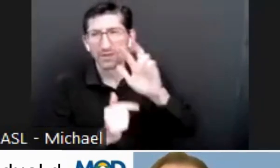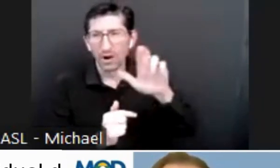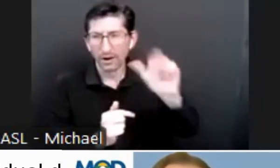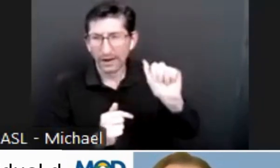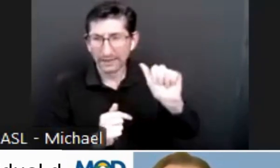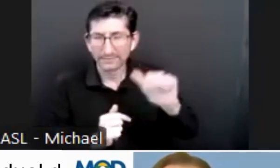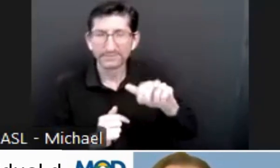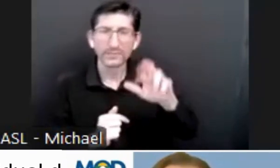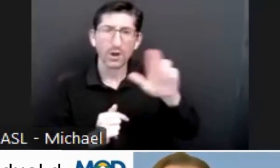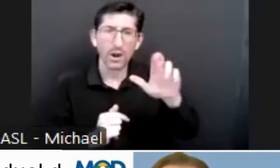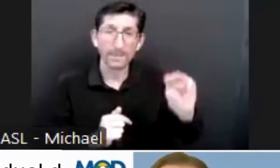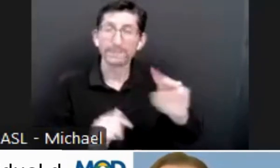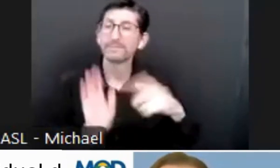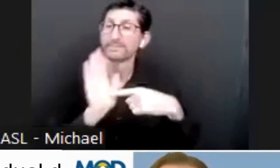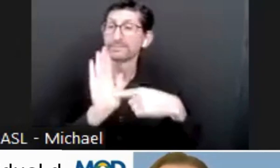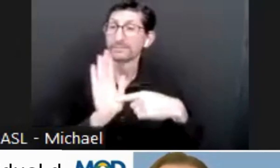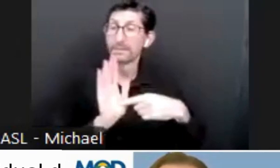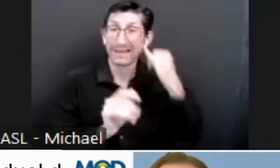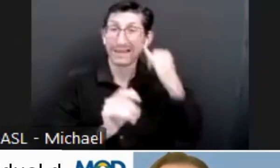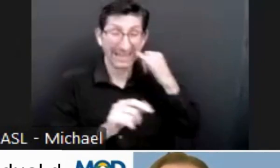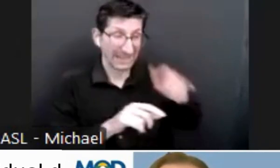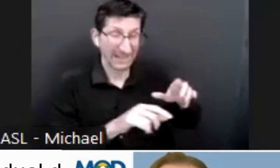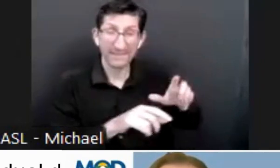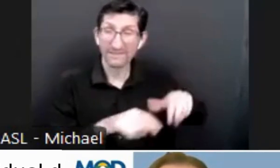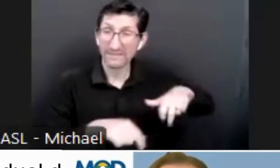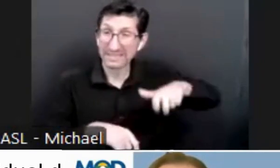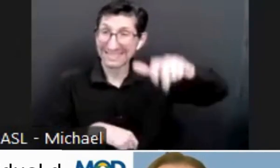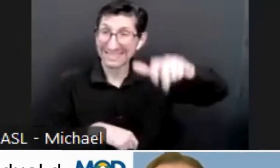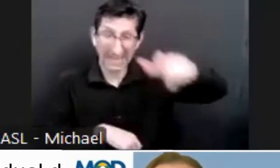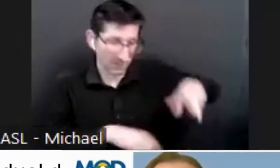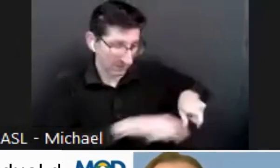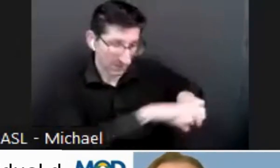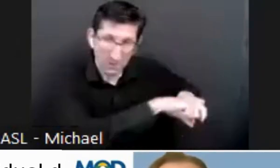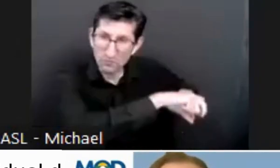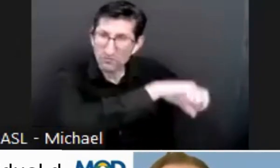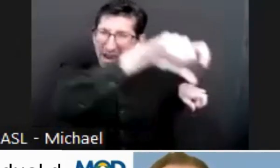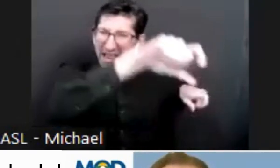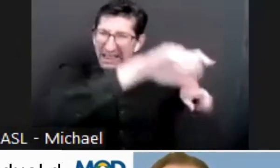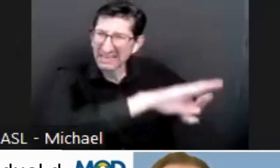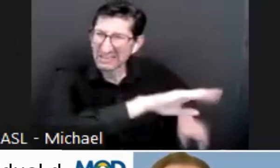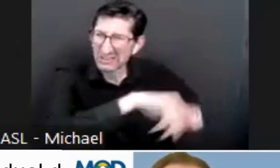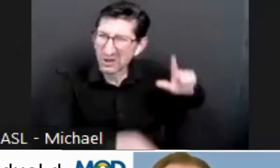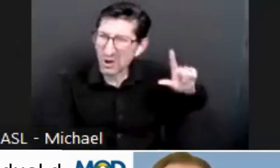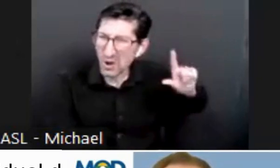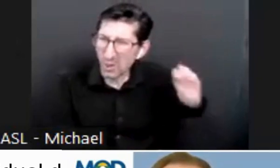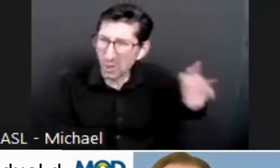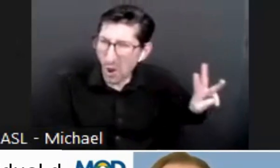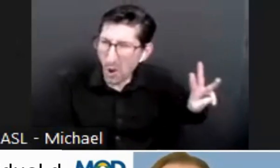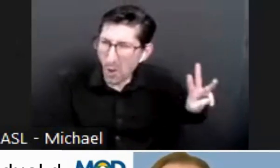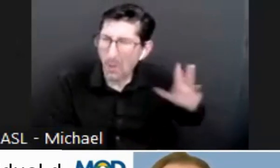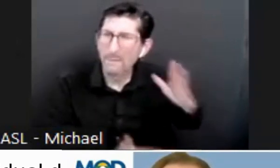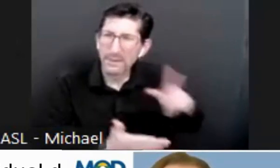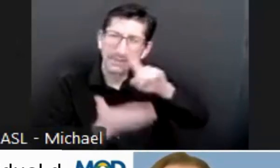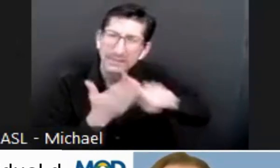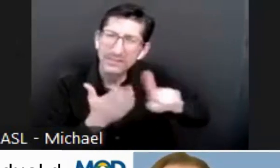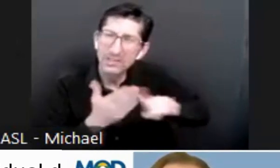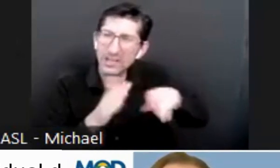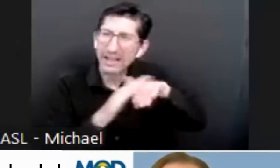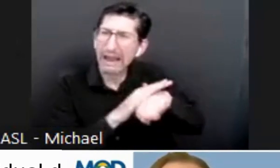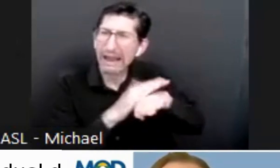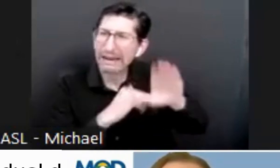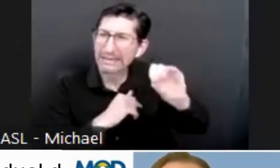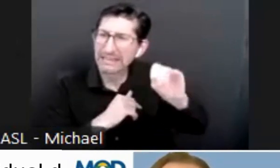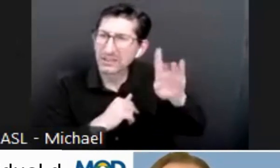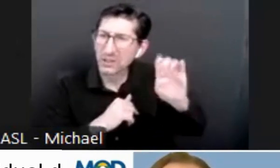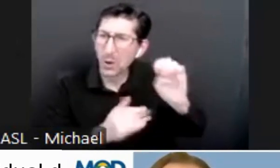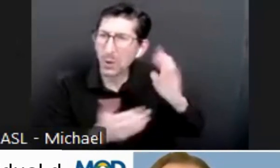if railings in a shared stairwell are too low for you to reach them, you can start by checking the access codes to see if the railings were